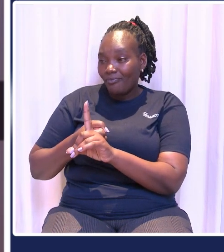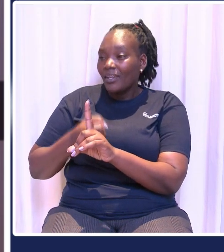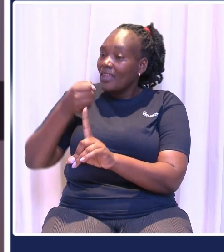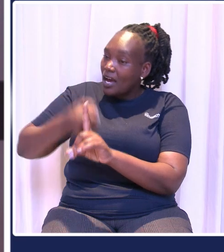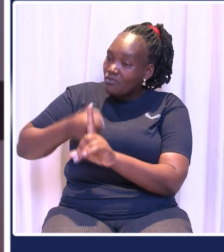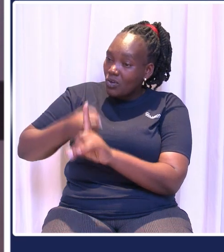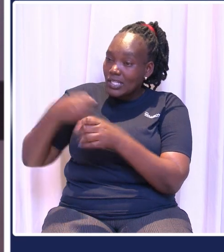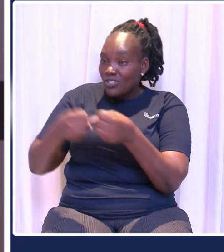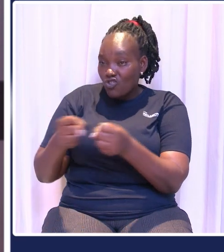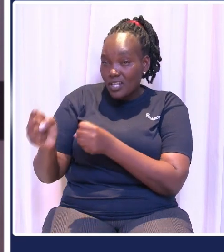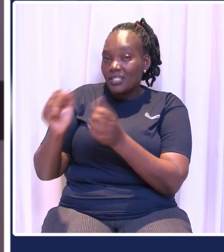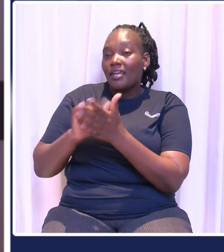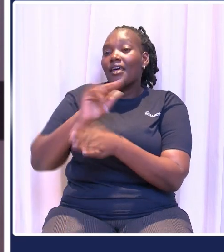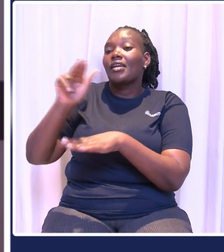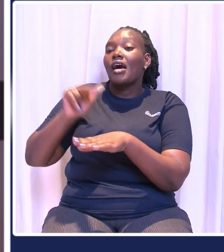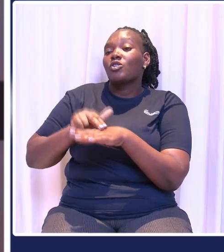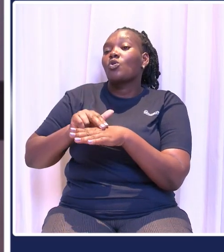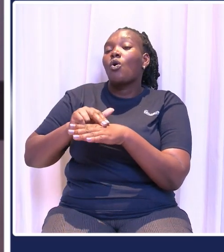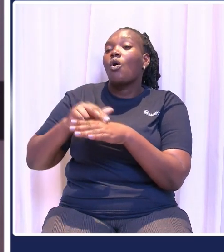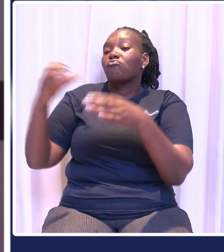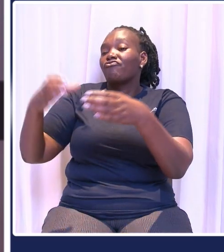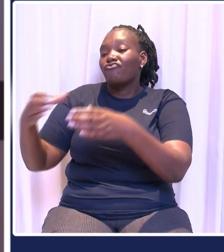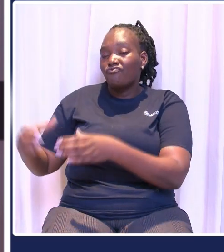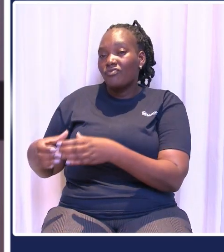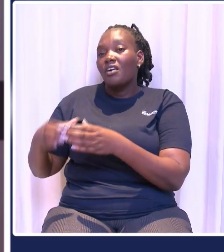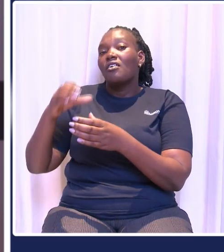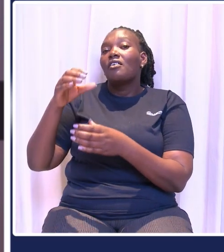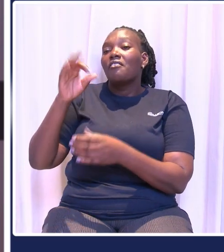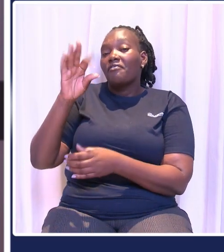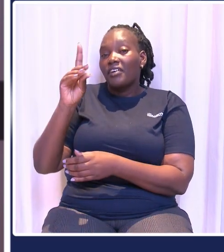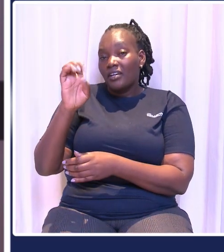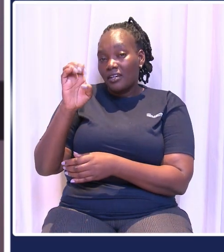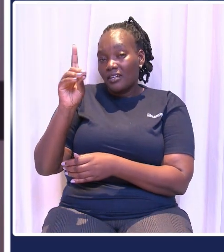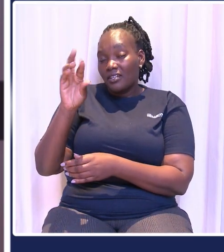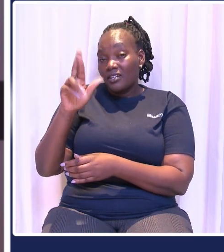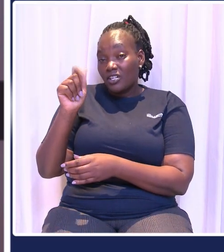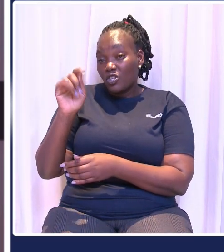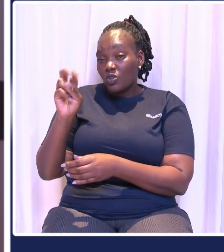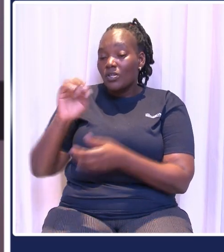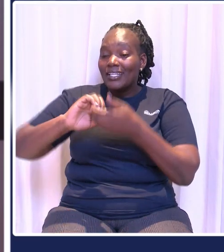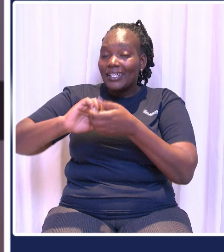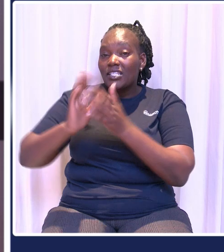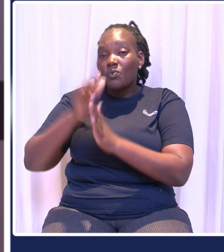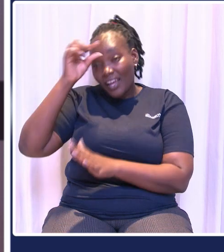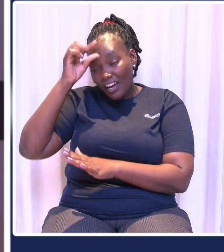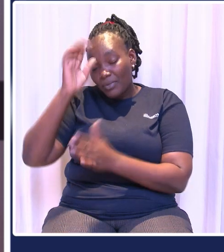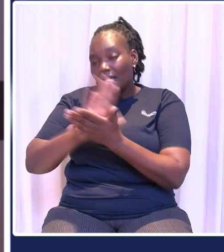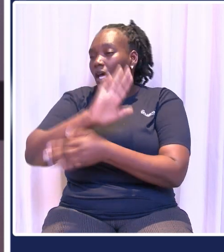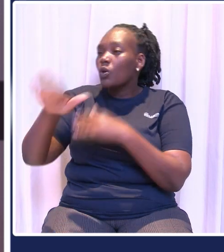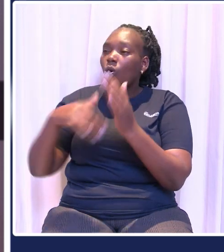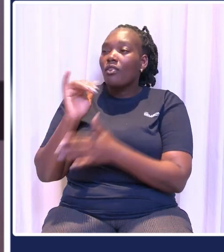kind of strategies that national federations undertake, engaging with the governments and so forth. That is how